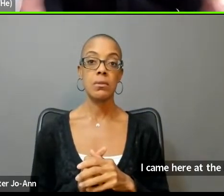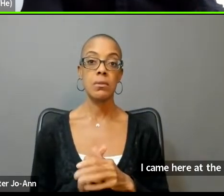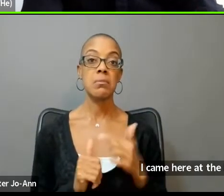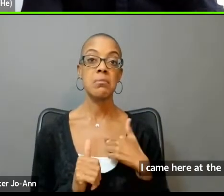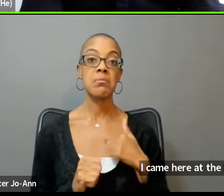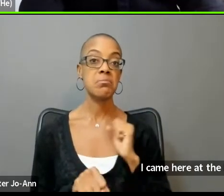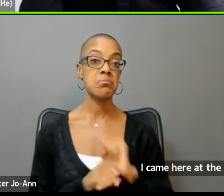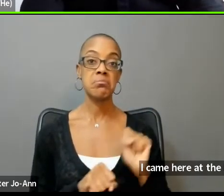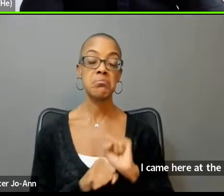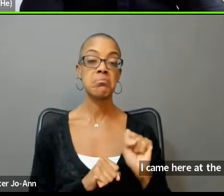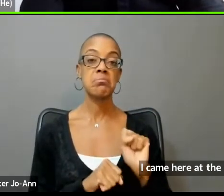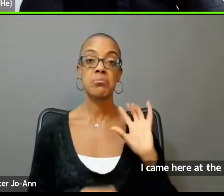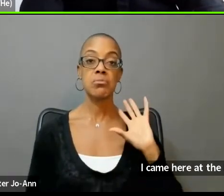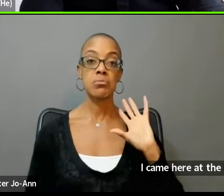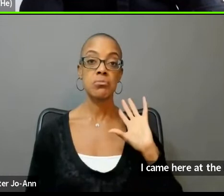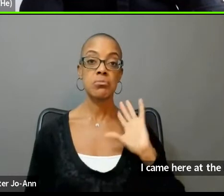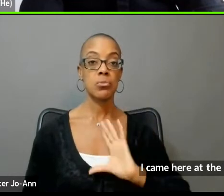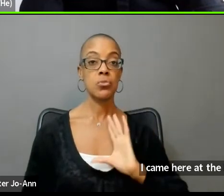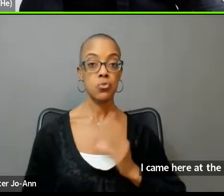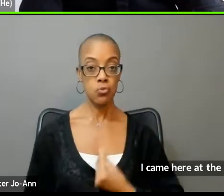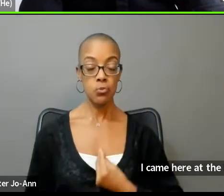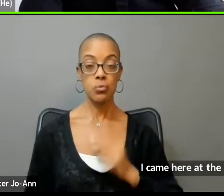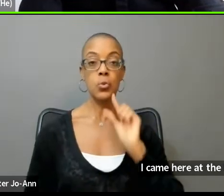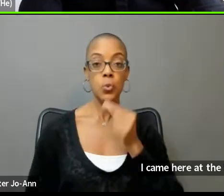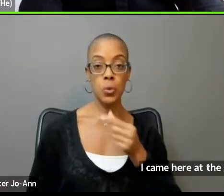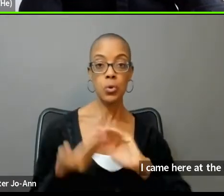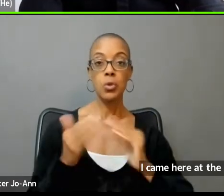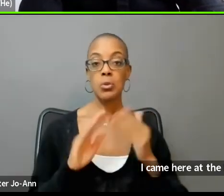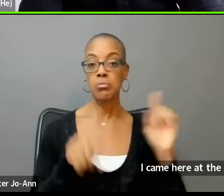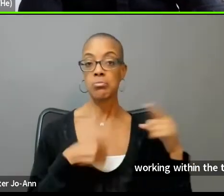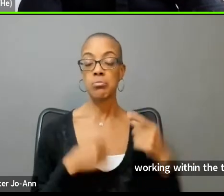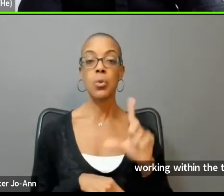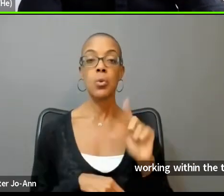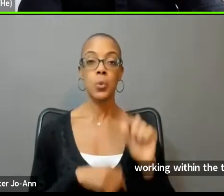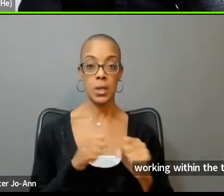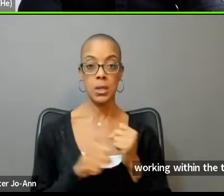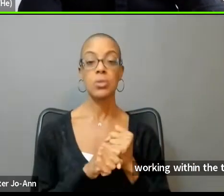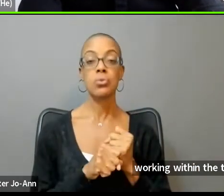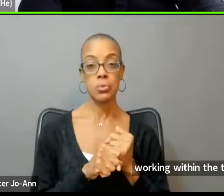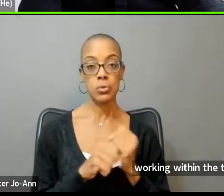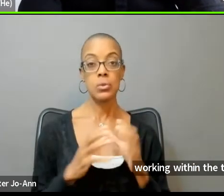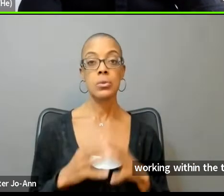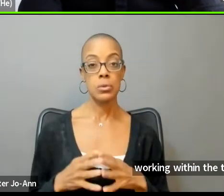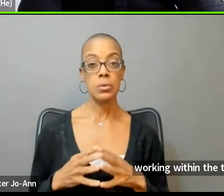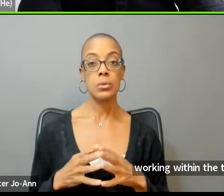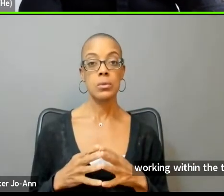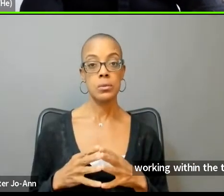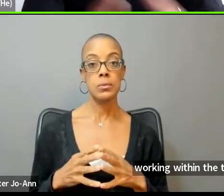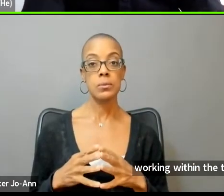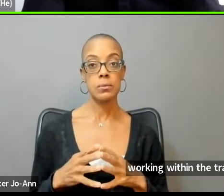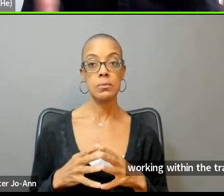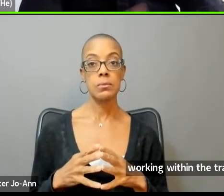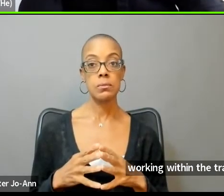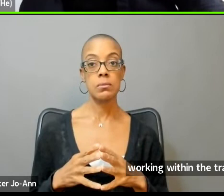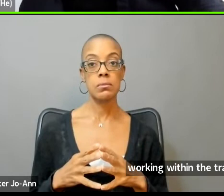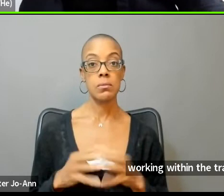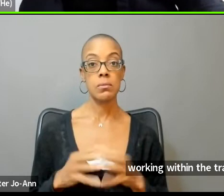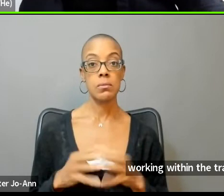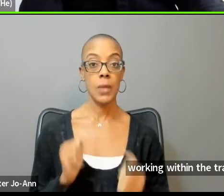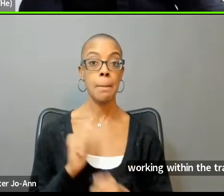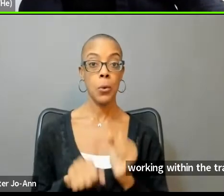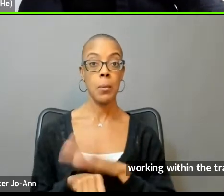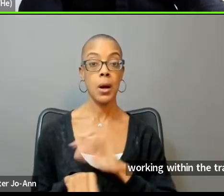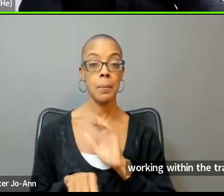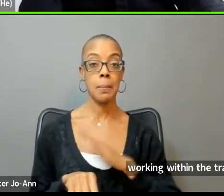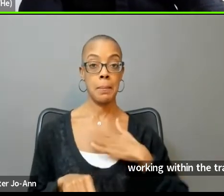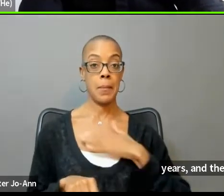within the trans and queer community for the past 20 years. And the bulk of my work is around